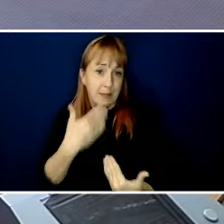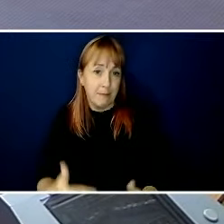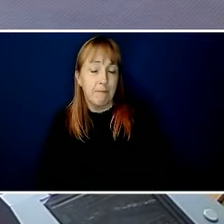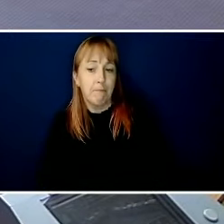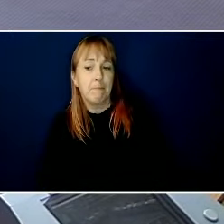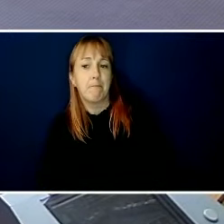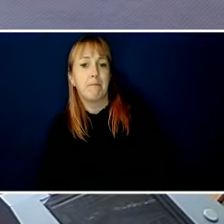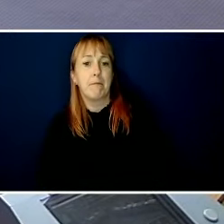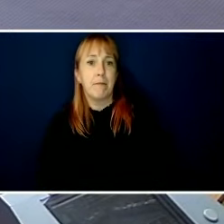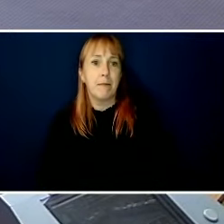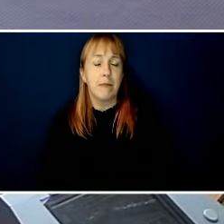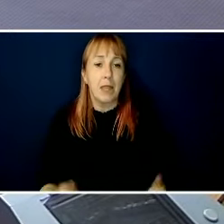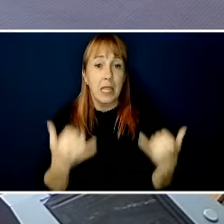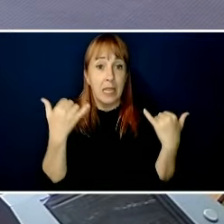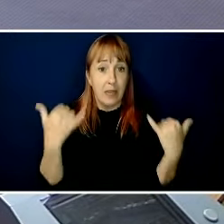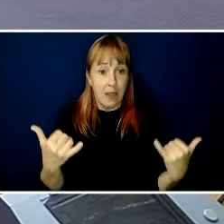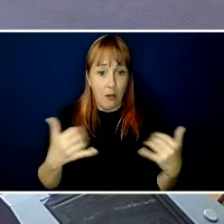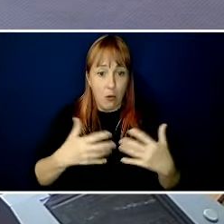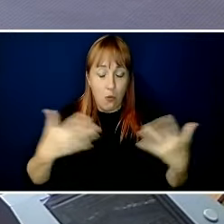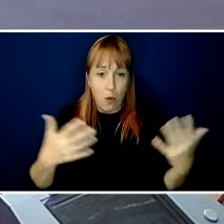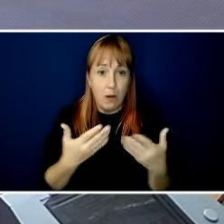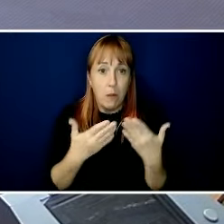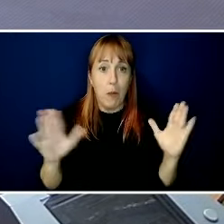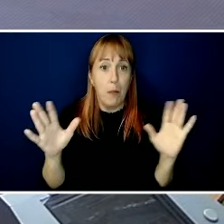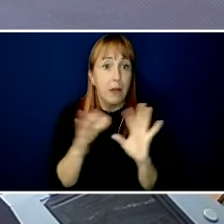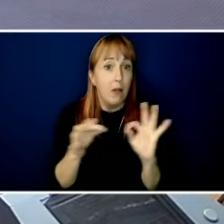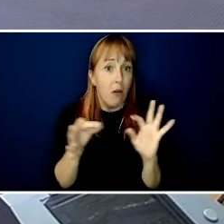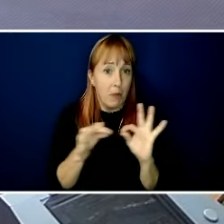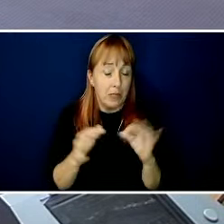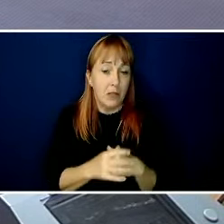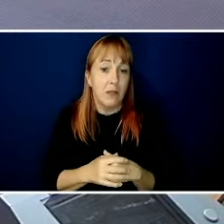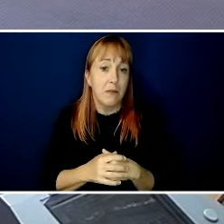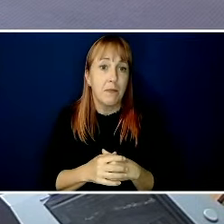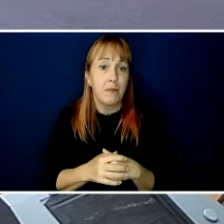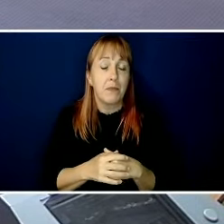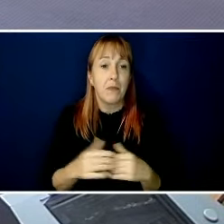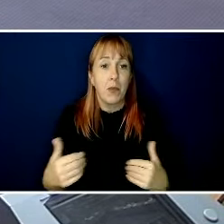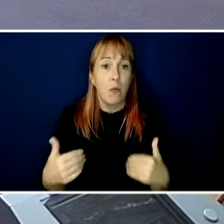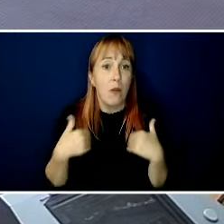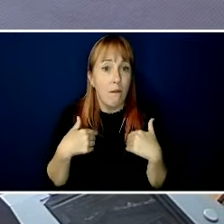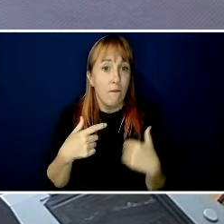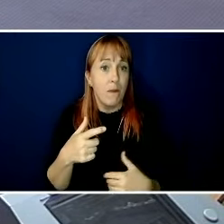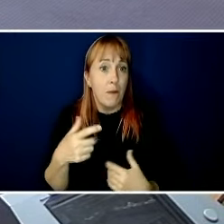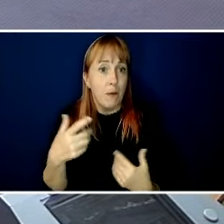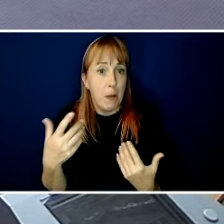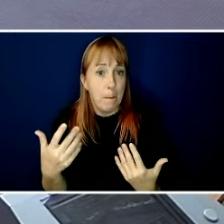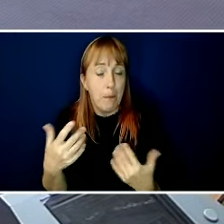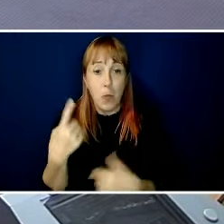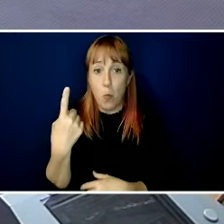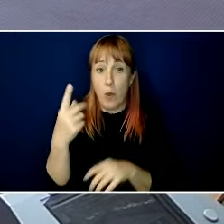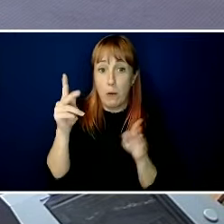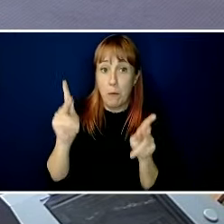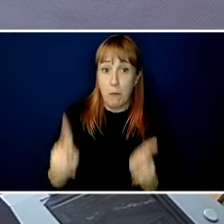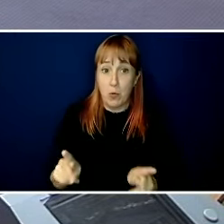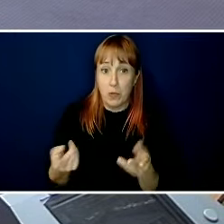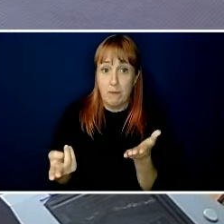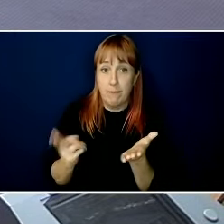We are now on to public comment, and we have one person signed